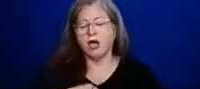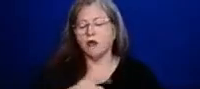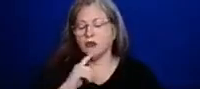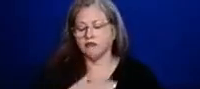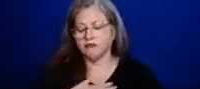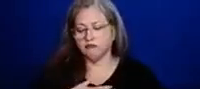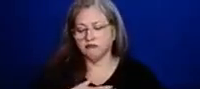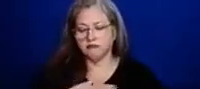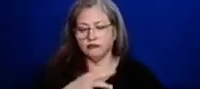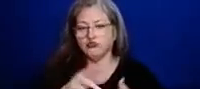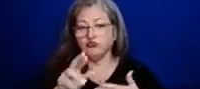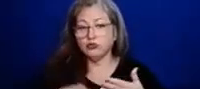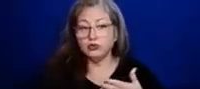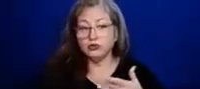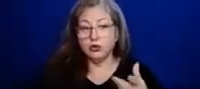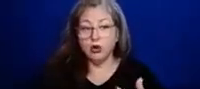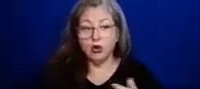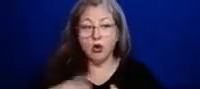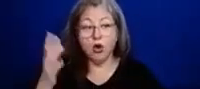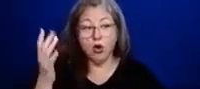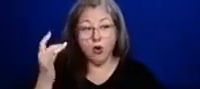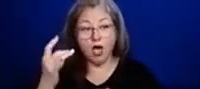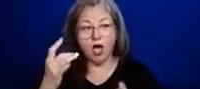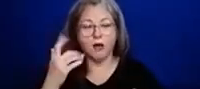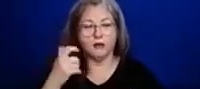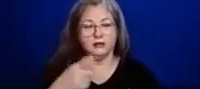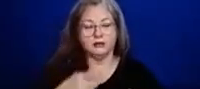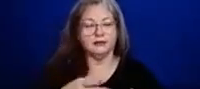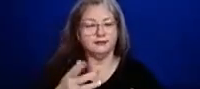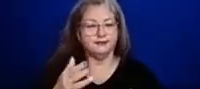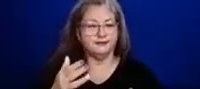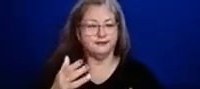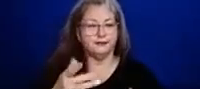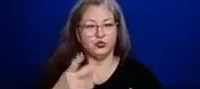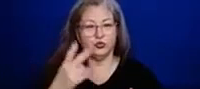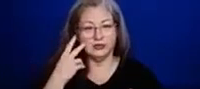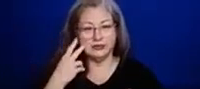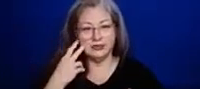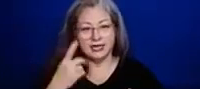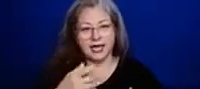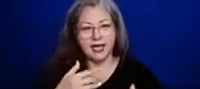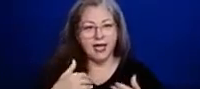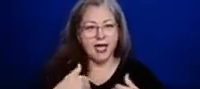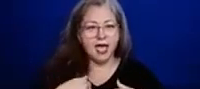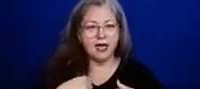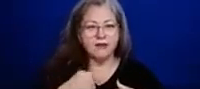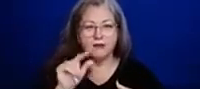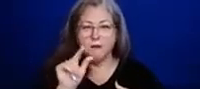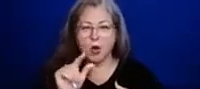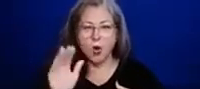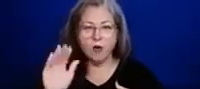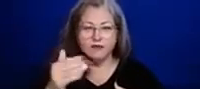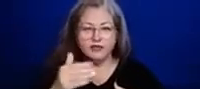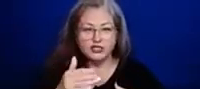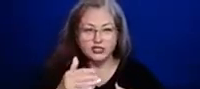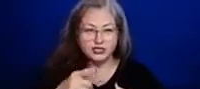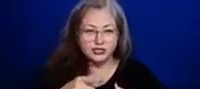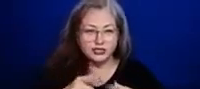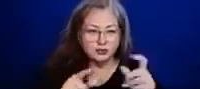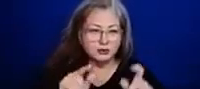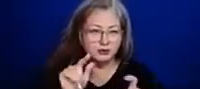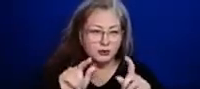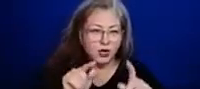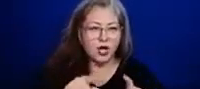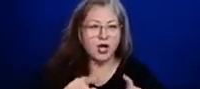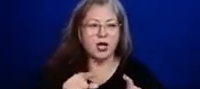very much the result. Once, because if you can see, there's like little fish also that yes.